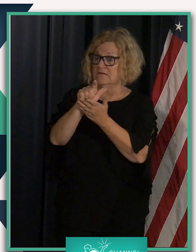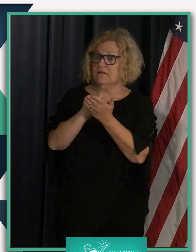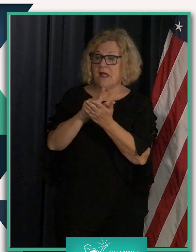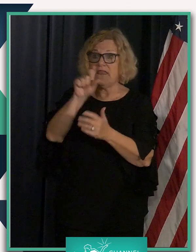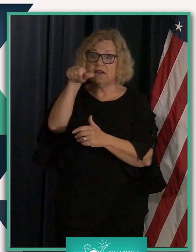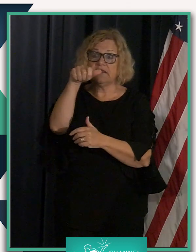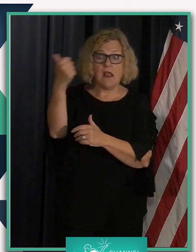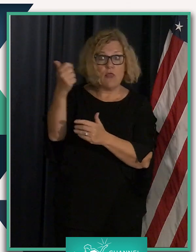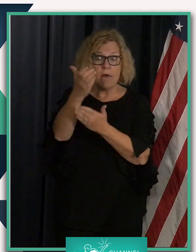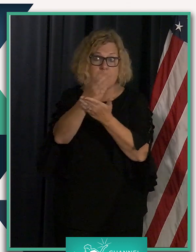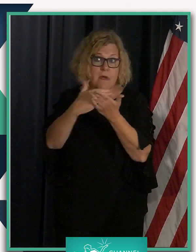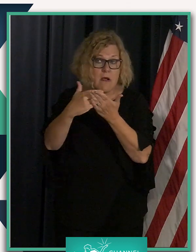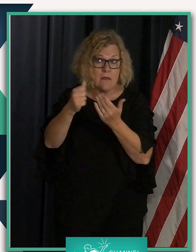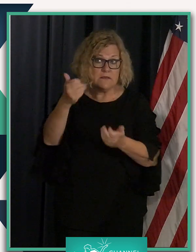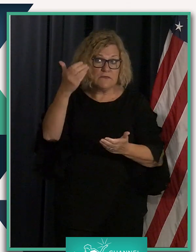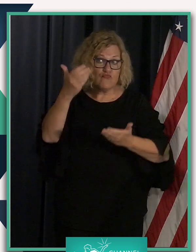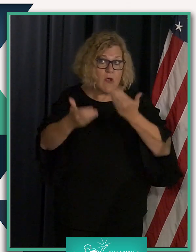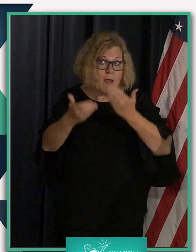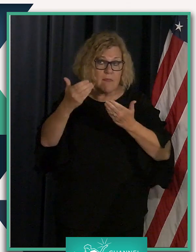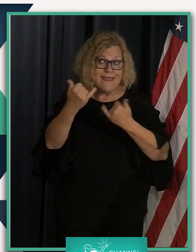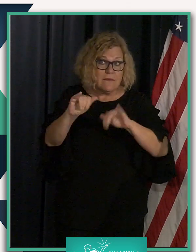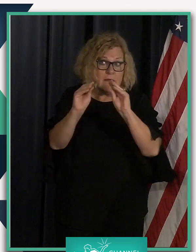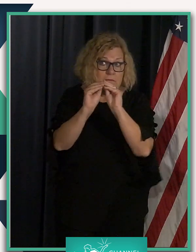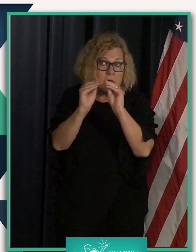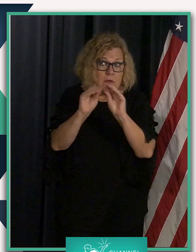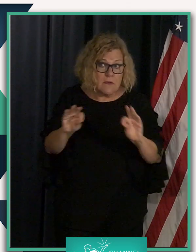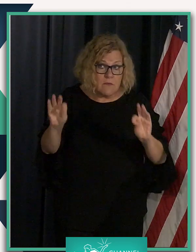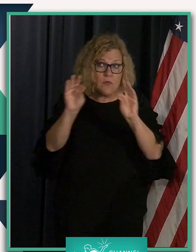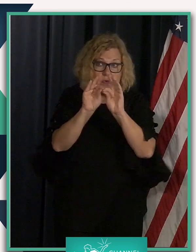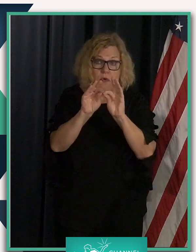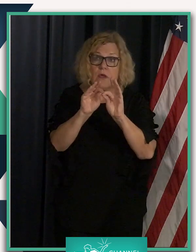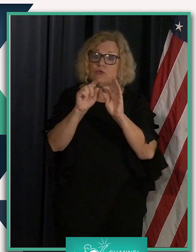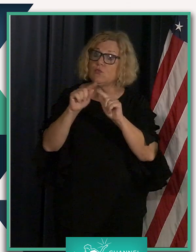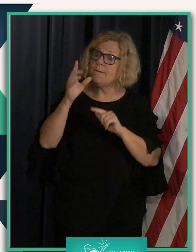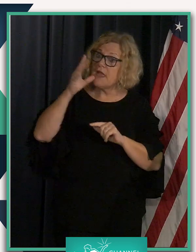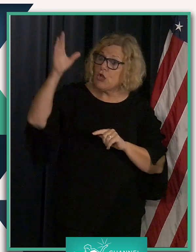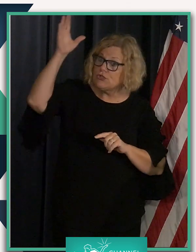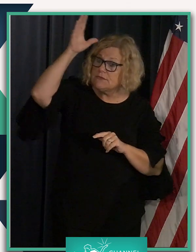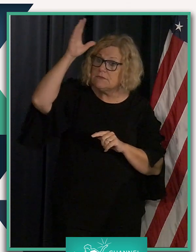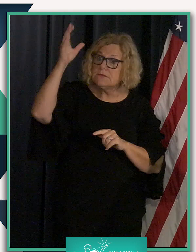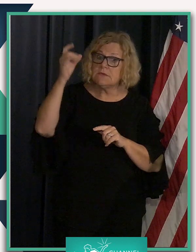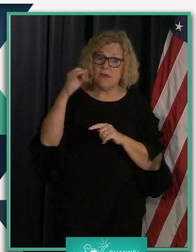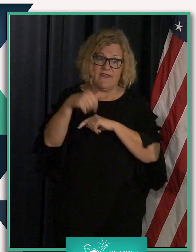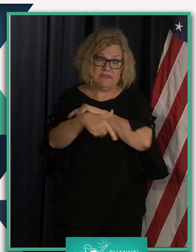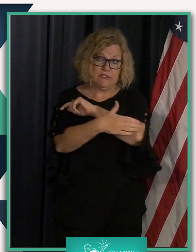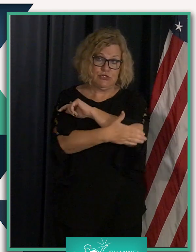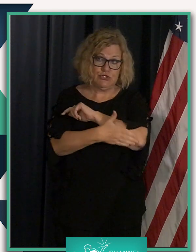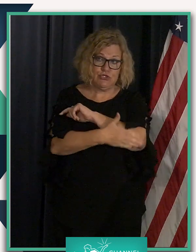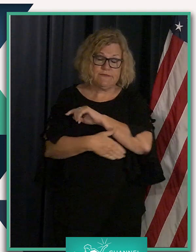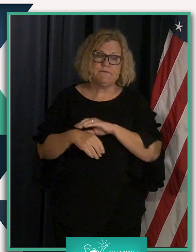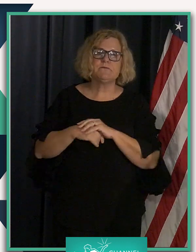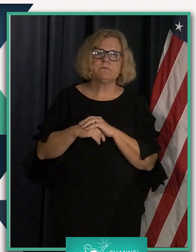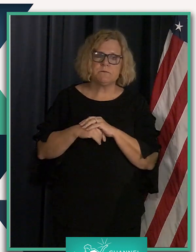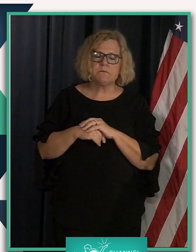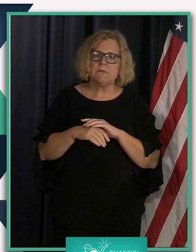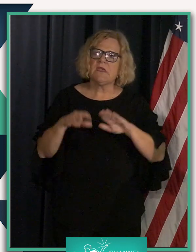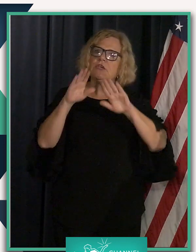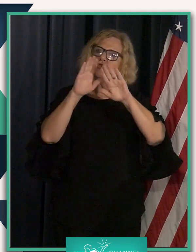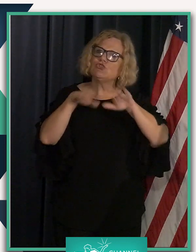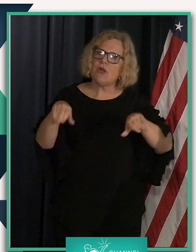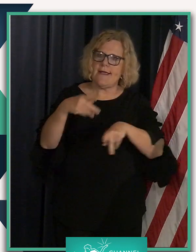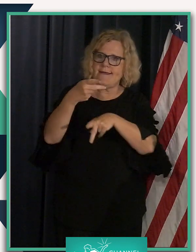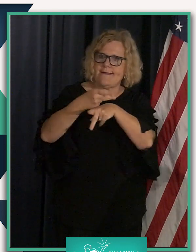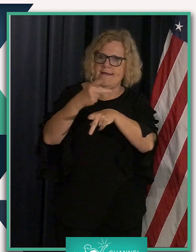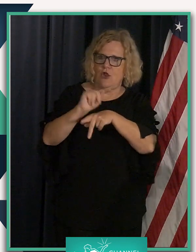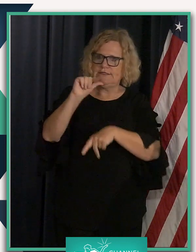another provision that is probably even more important to the parents of this country, and that's the child